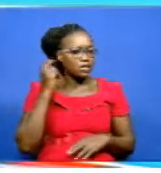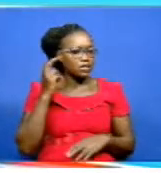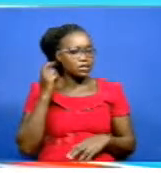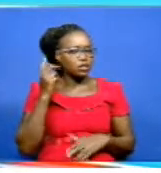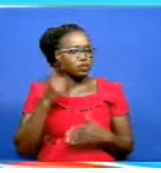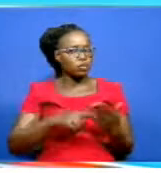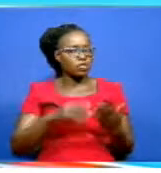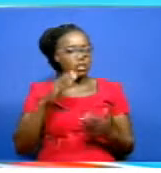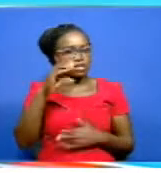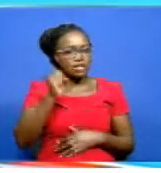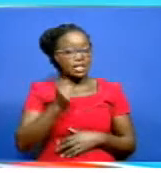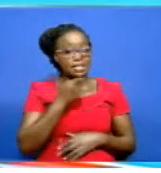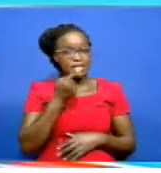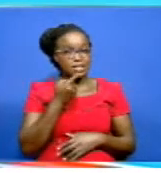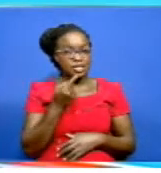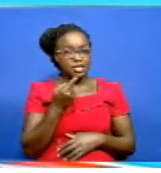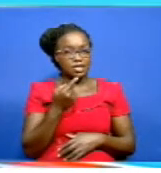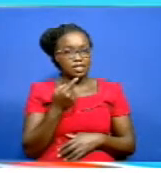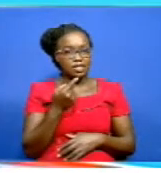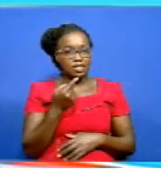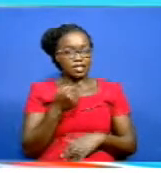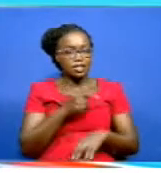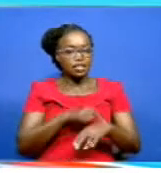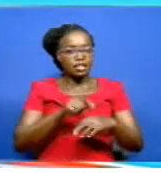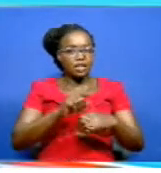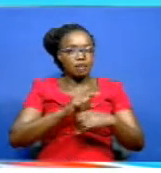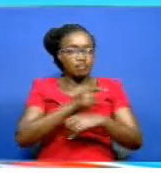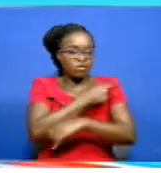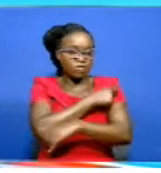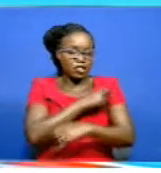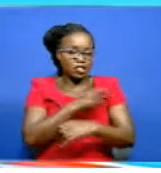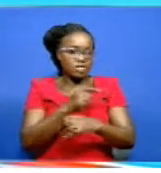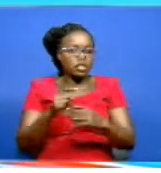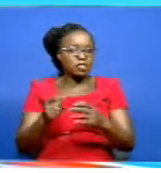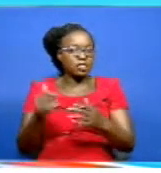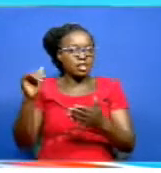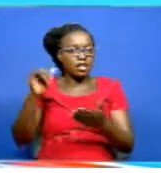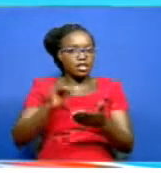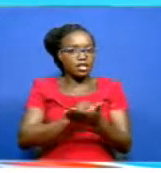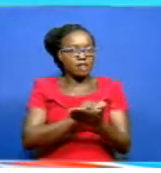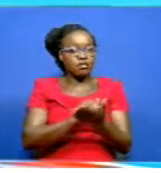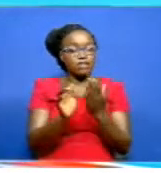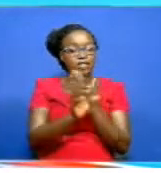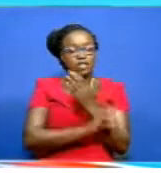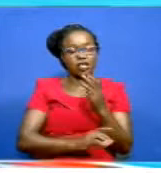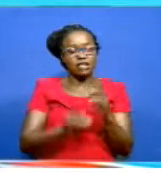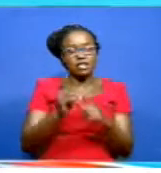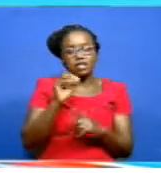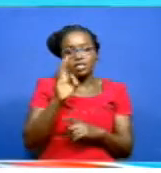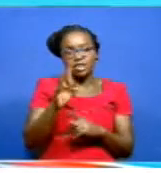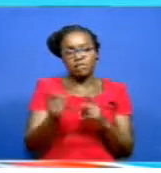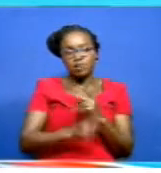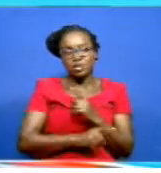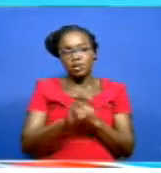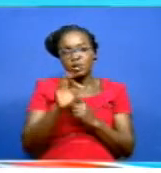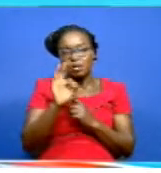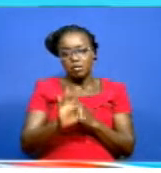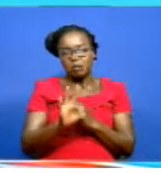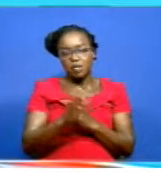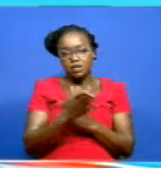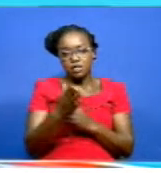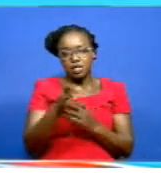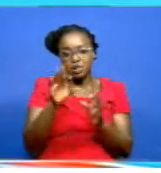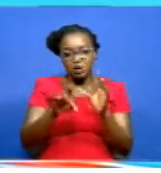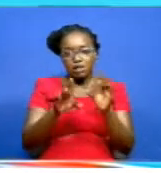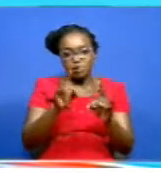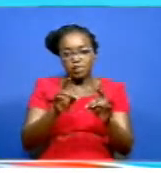the CES had to talk about when the vaccines arrived in the country on 3rd of March. Actually, he was there to pick up the vaccine and talked